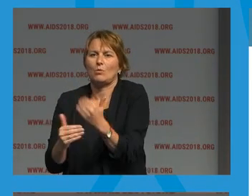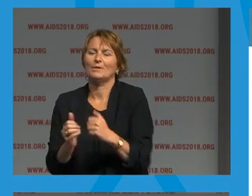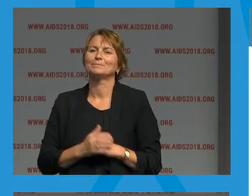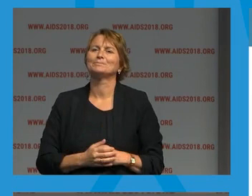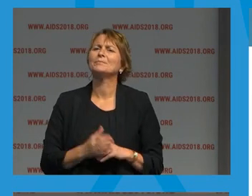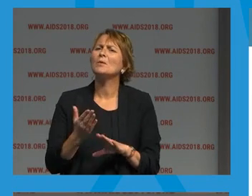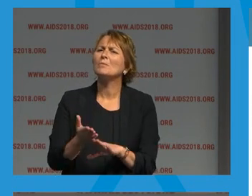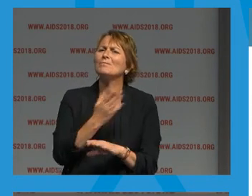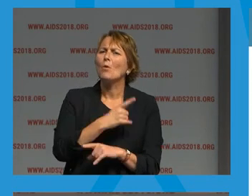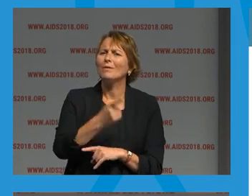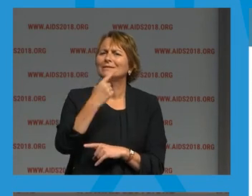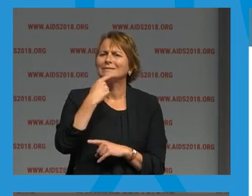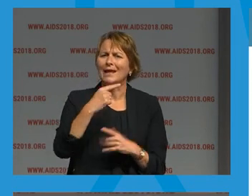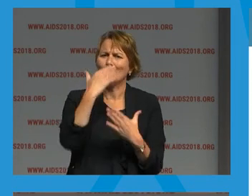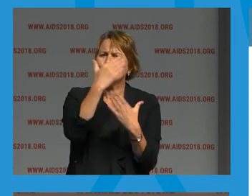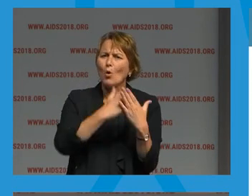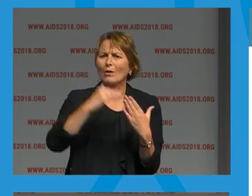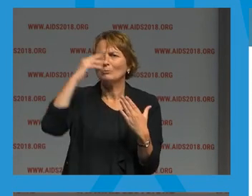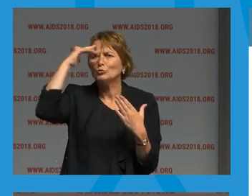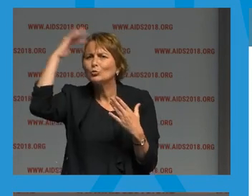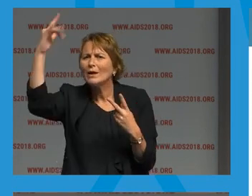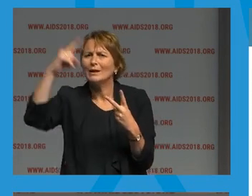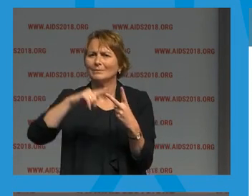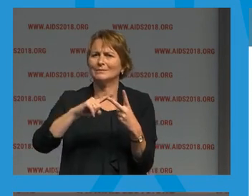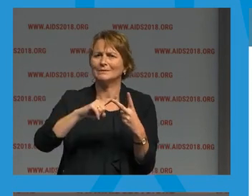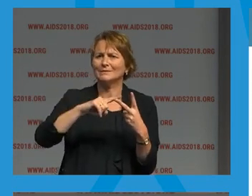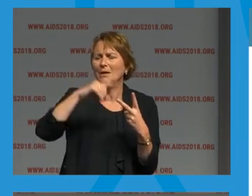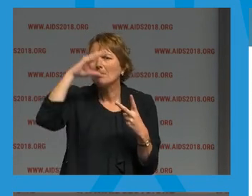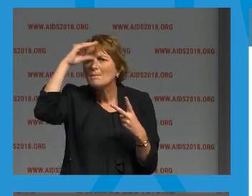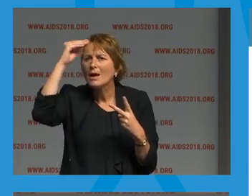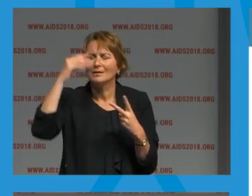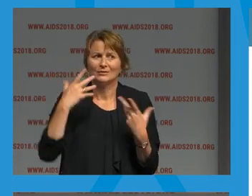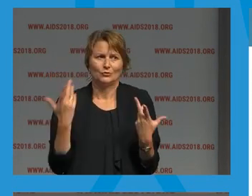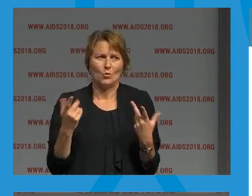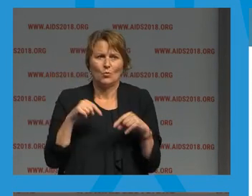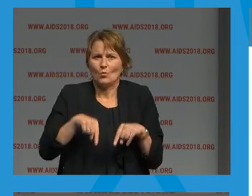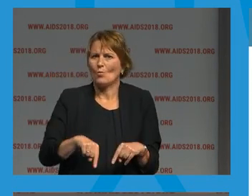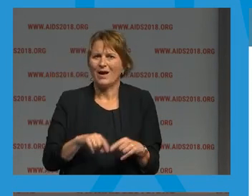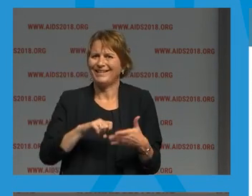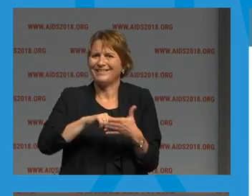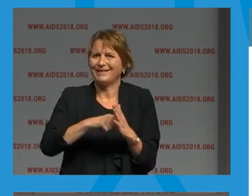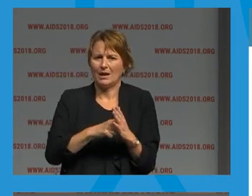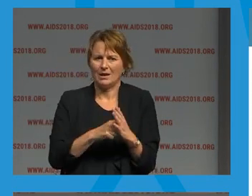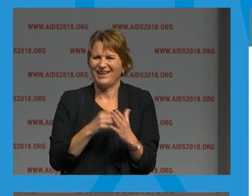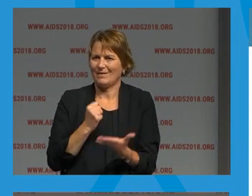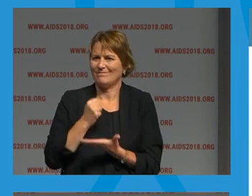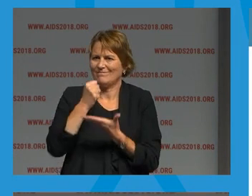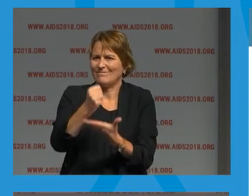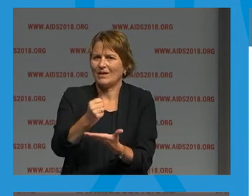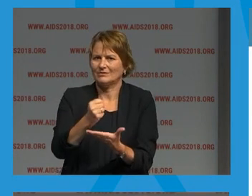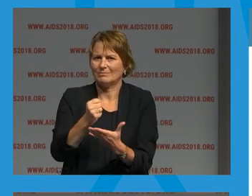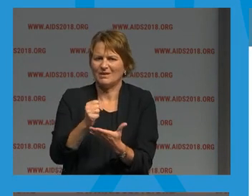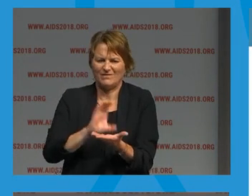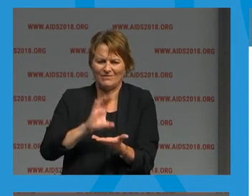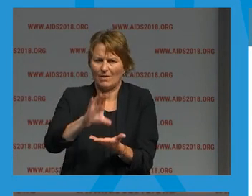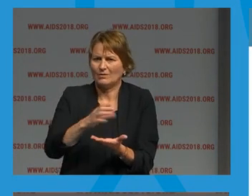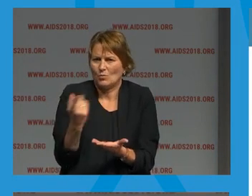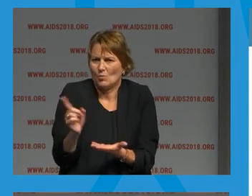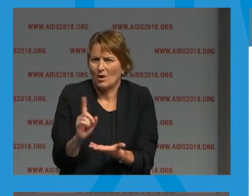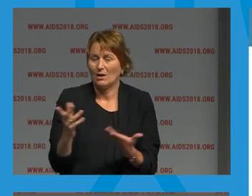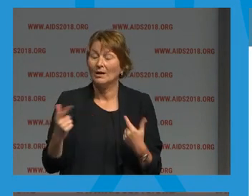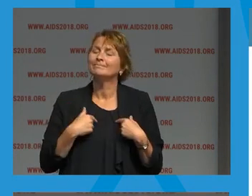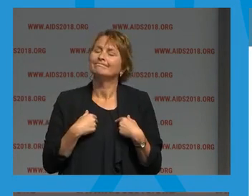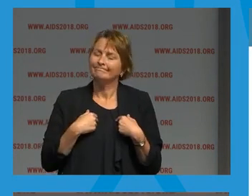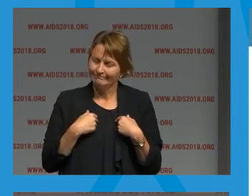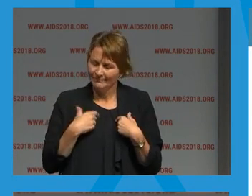about dreams and men, you wonder where the Key Population Investment Fund is. We remain deeply committed to this. We